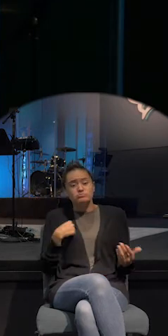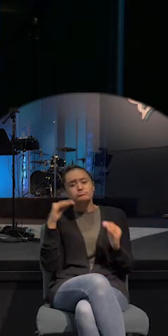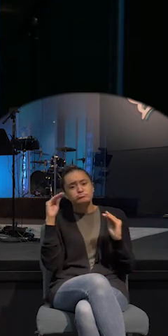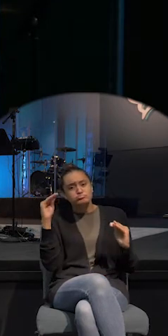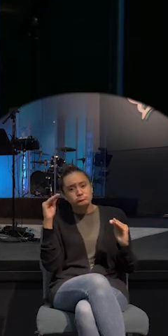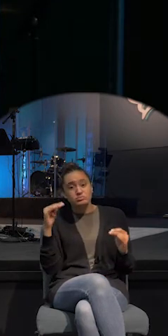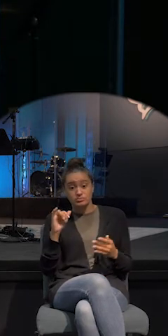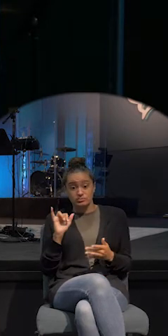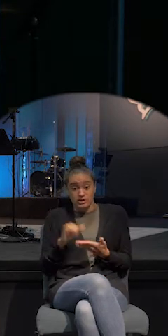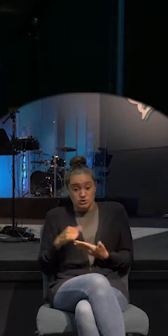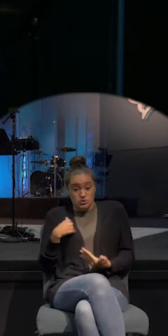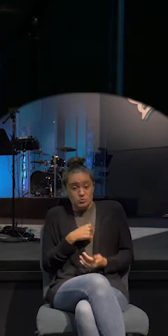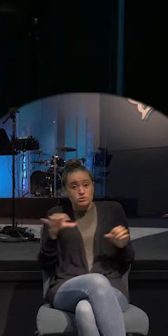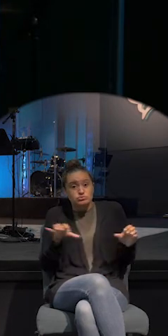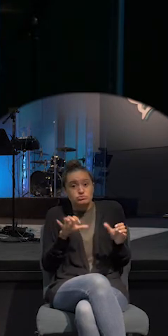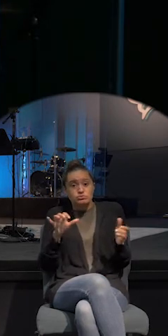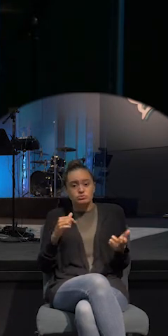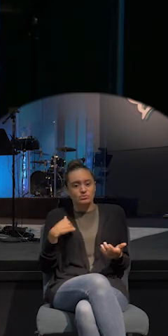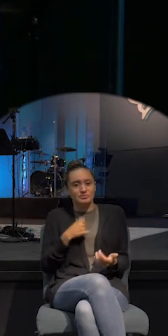do.